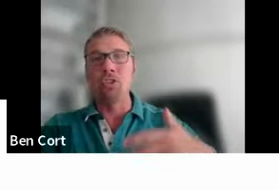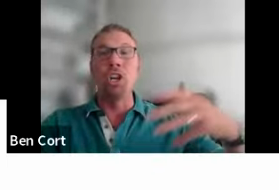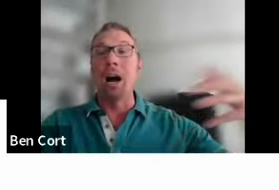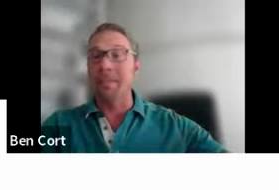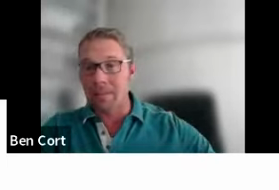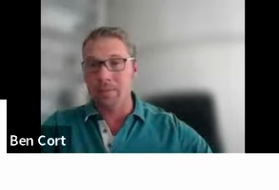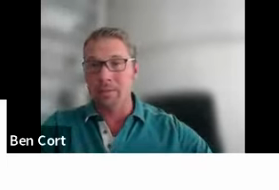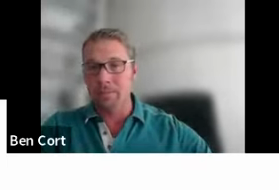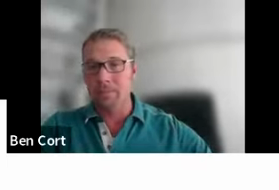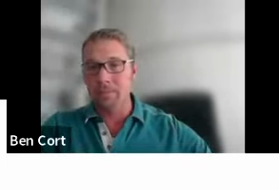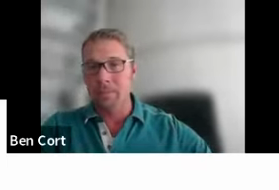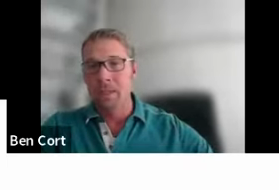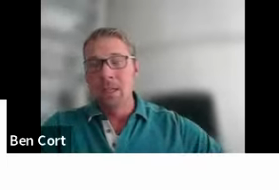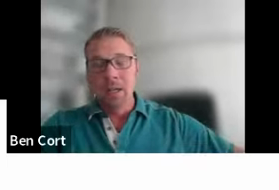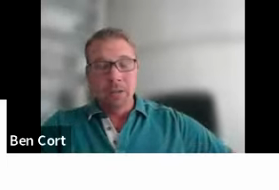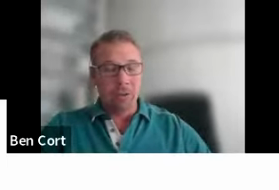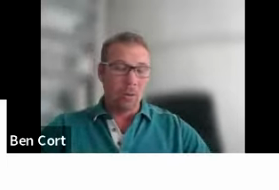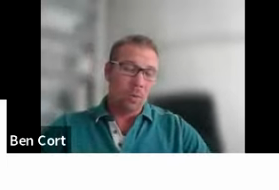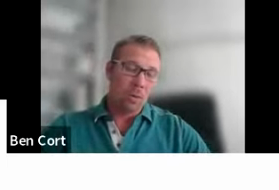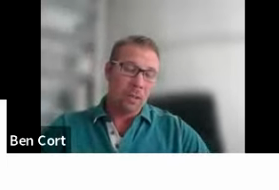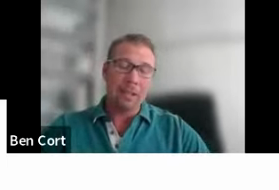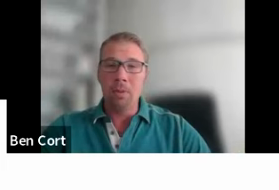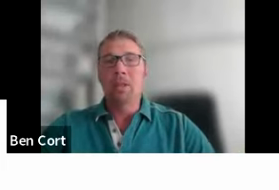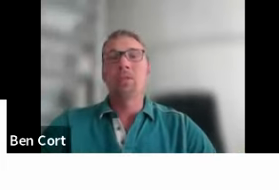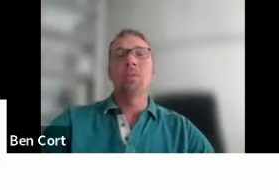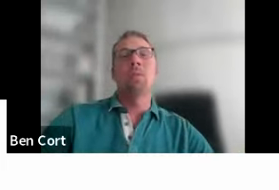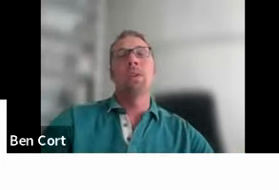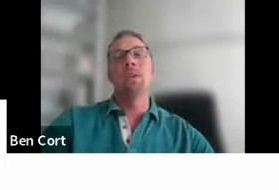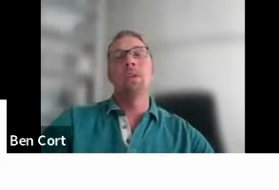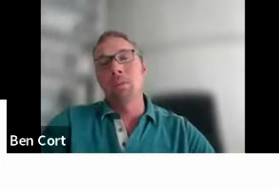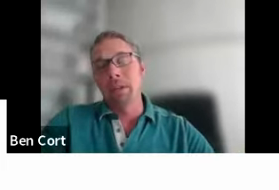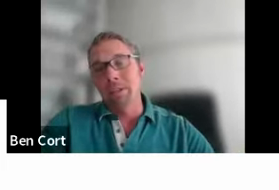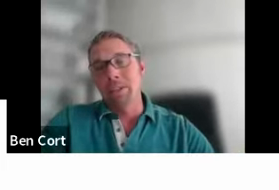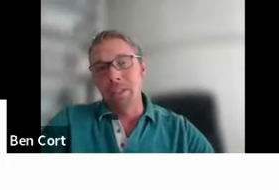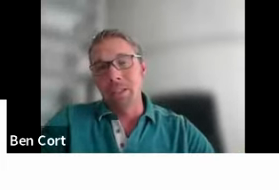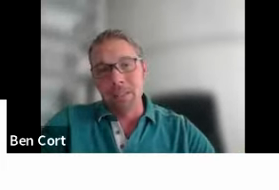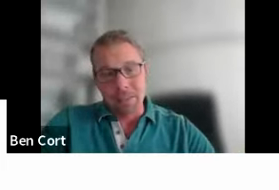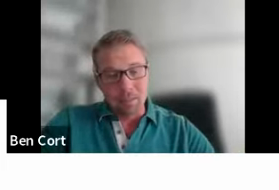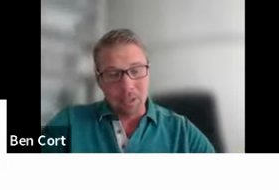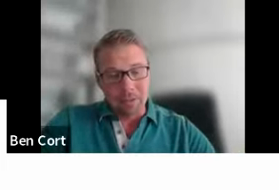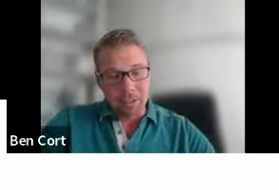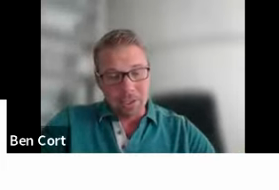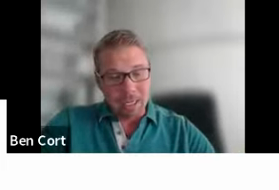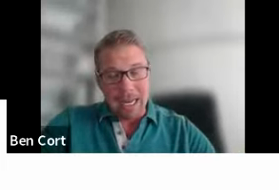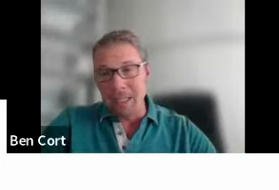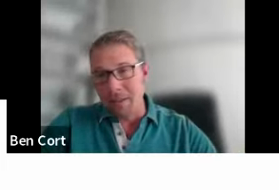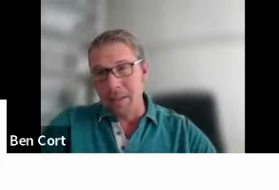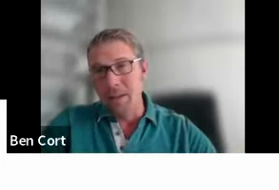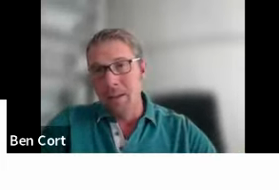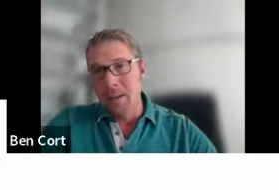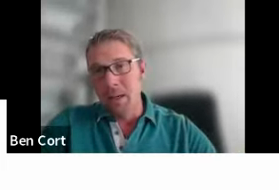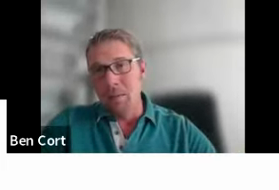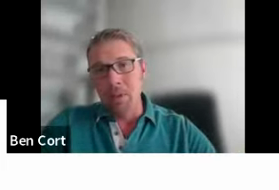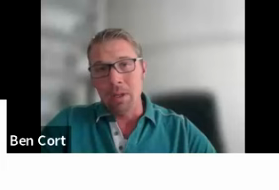never just. So let's be careful with the way that we talk about addiction to THC, because addiction to